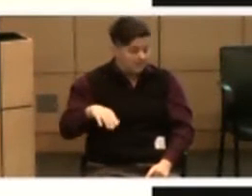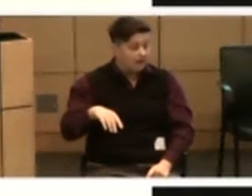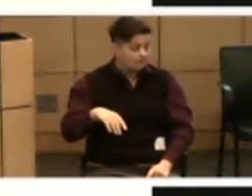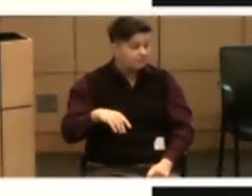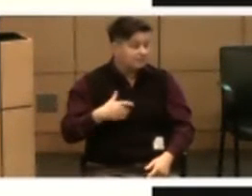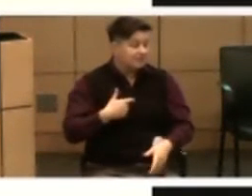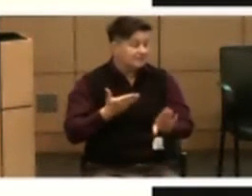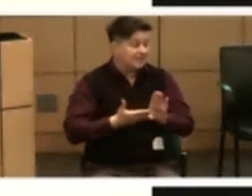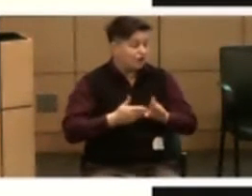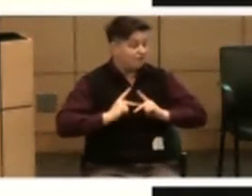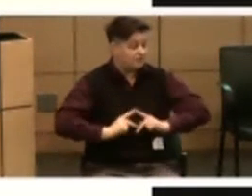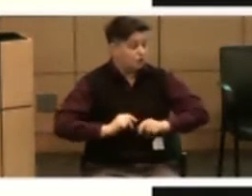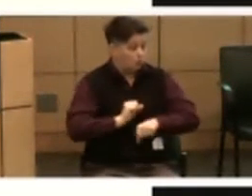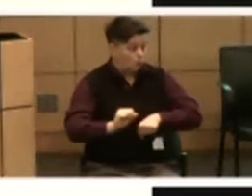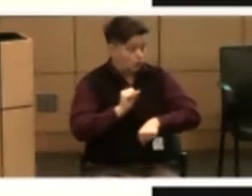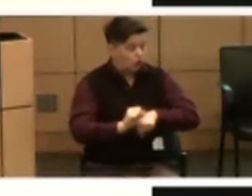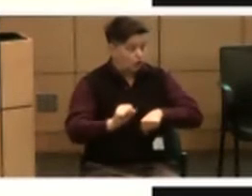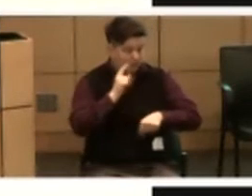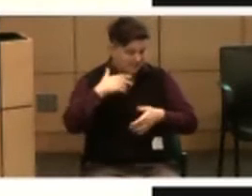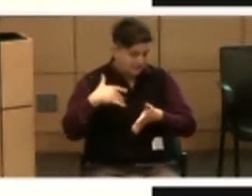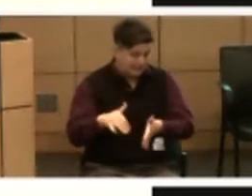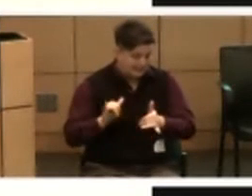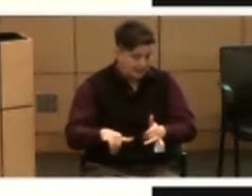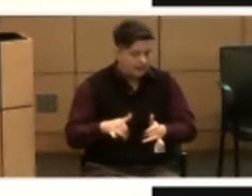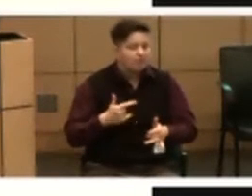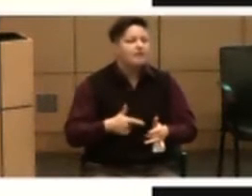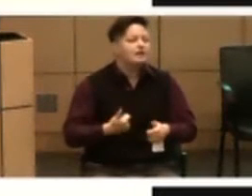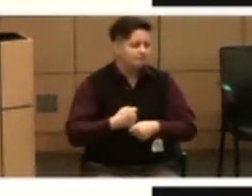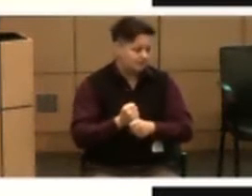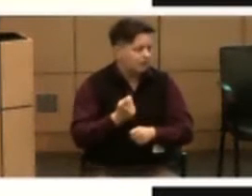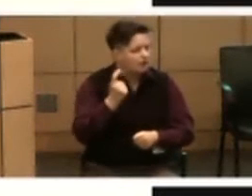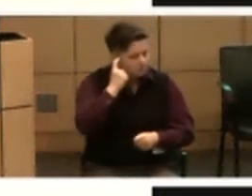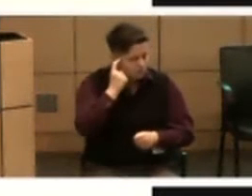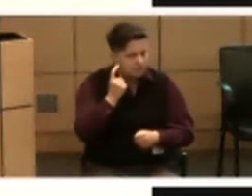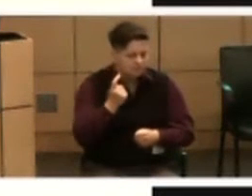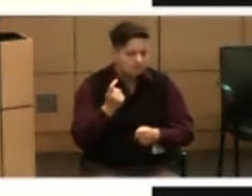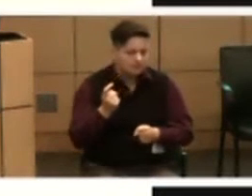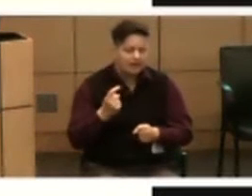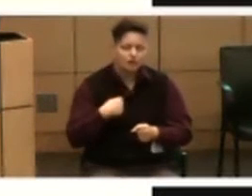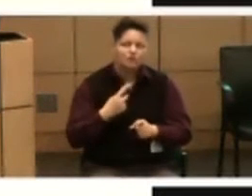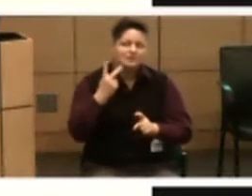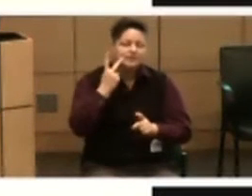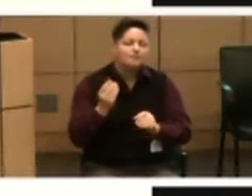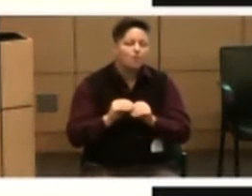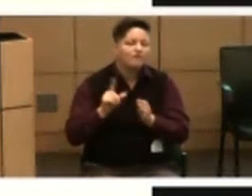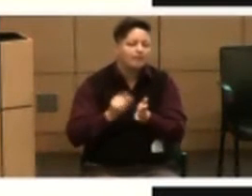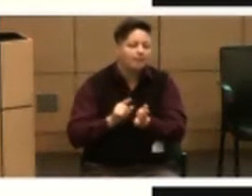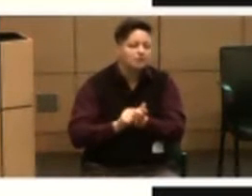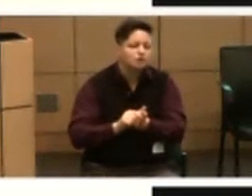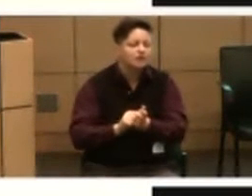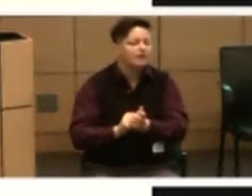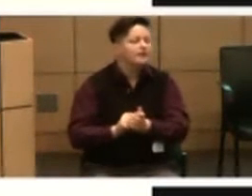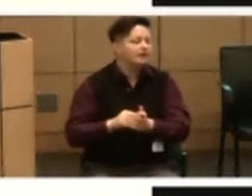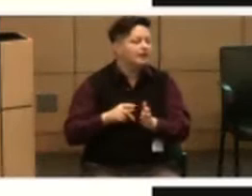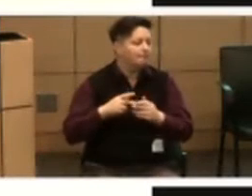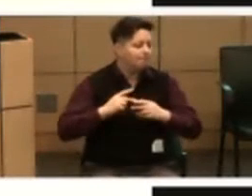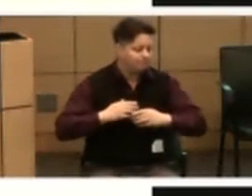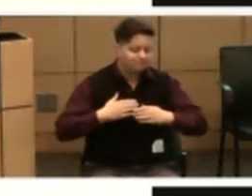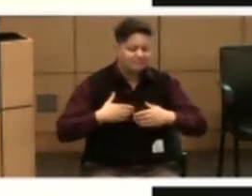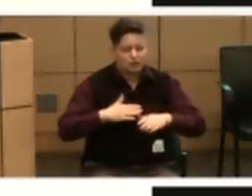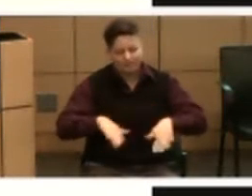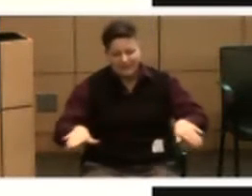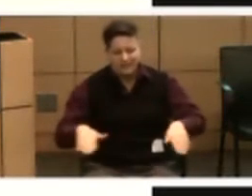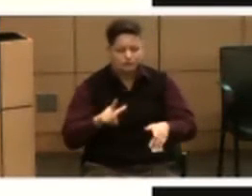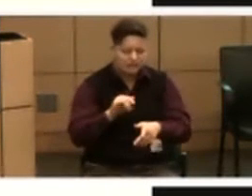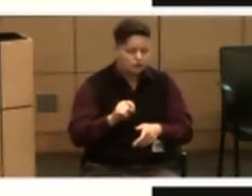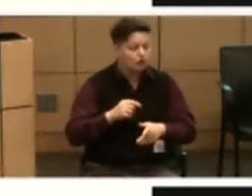think is really starting to receive a lot of attention in the pediatric and applied pediatric literature. And finally, listening effort, which I think is